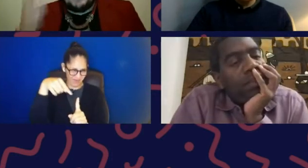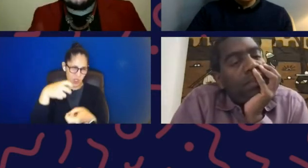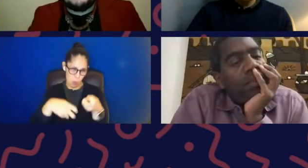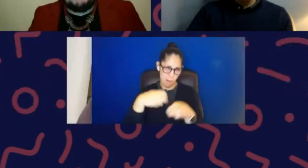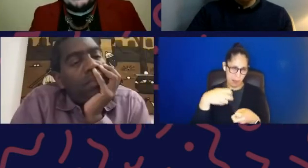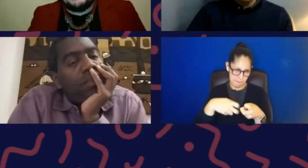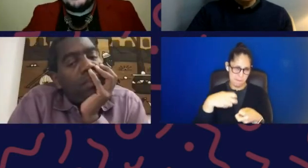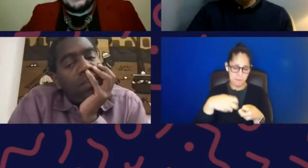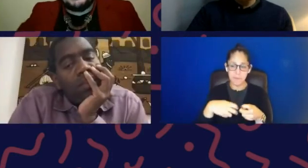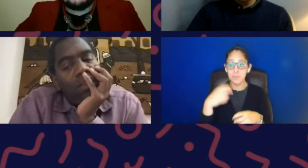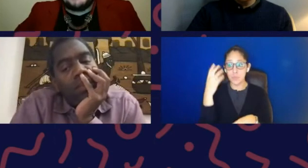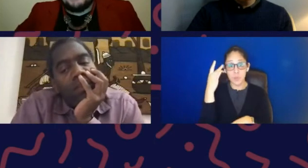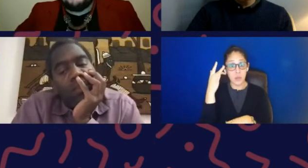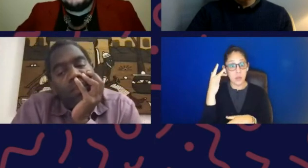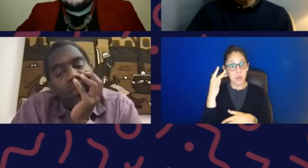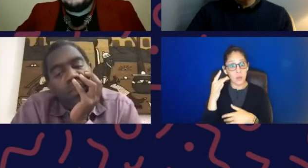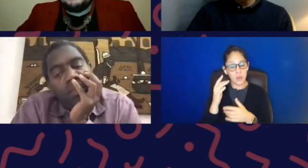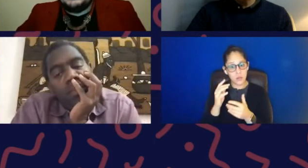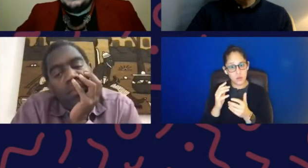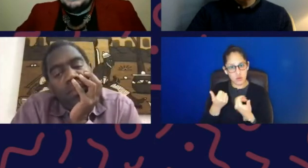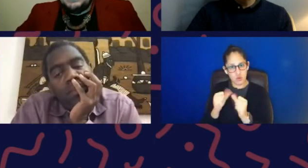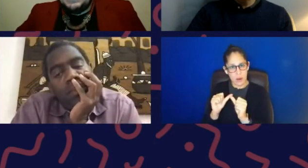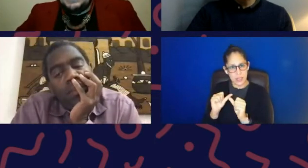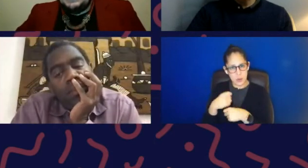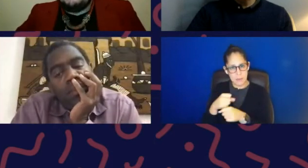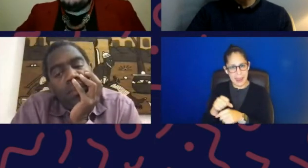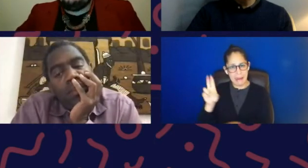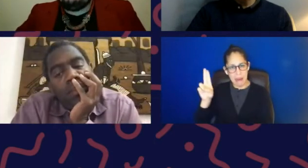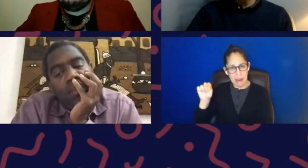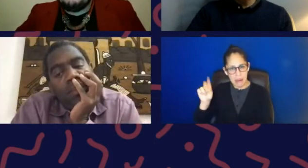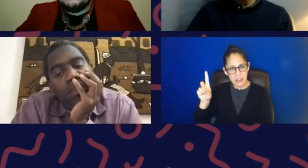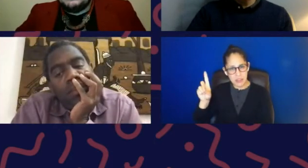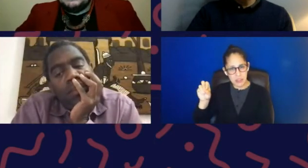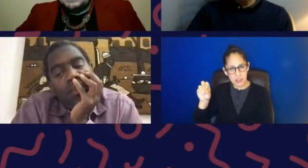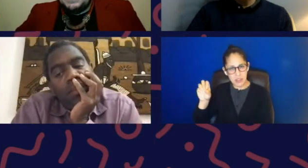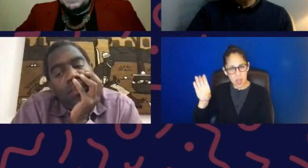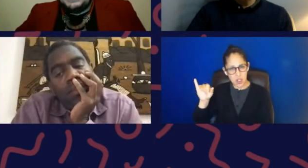During the process of making undocuments happen,